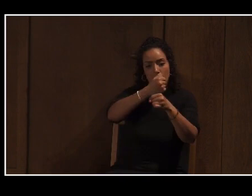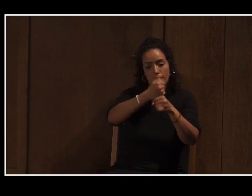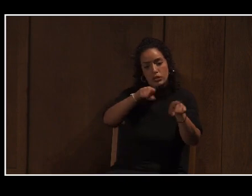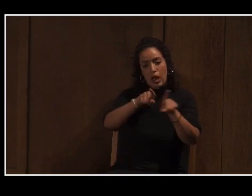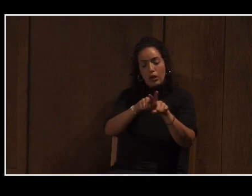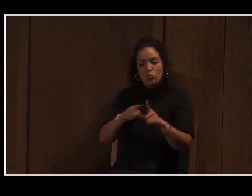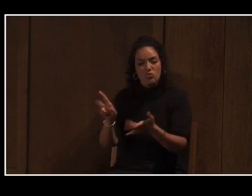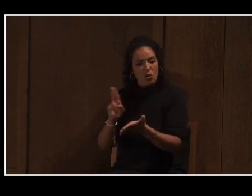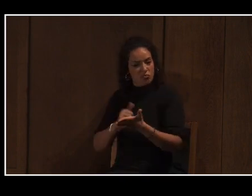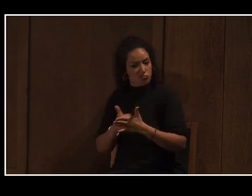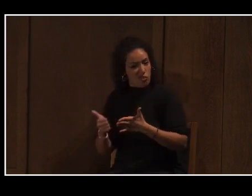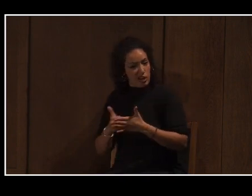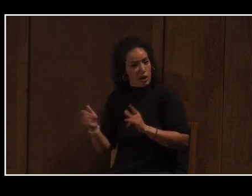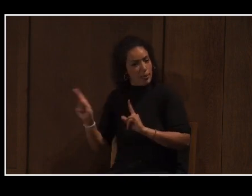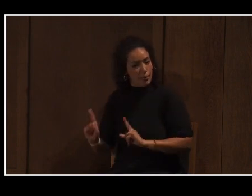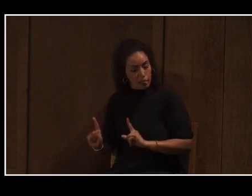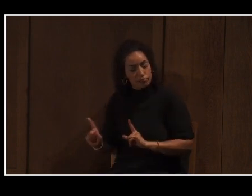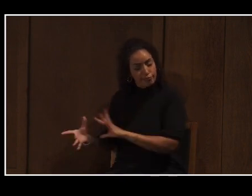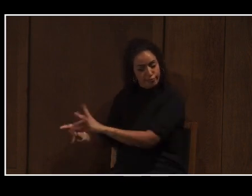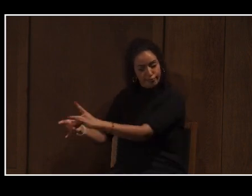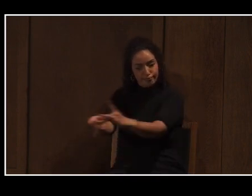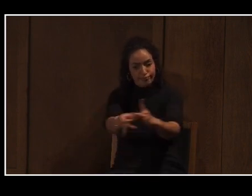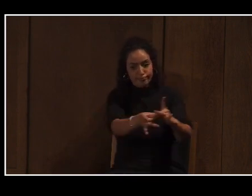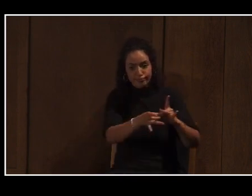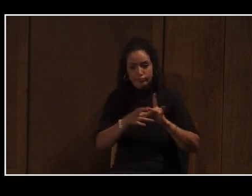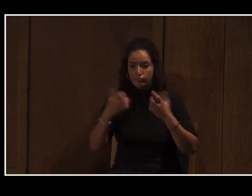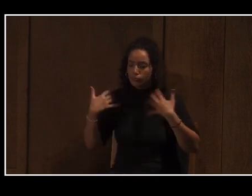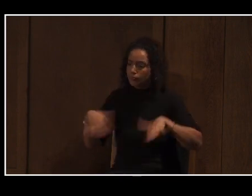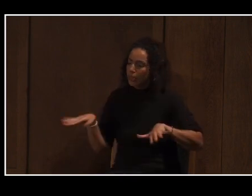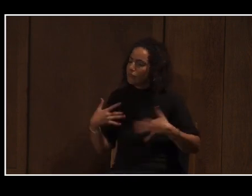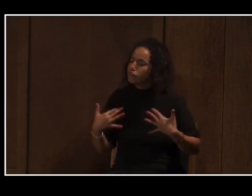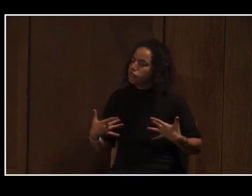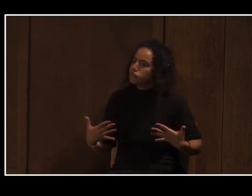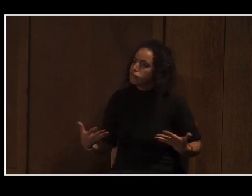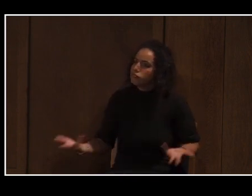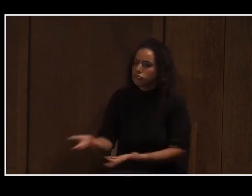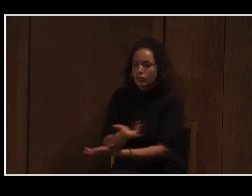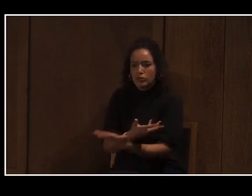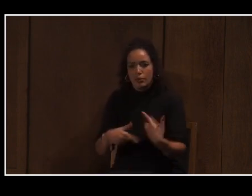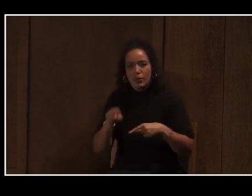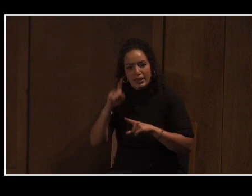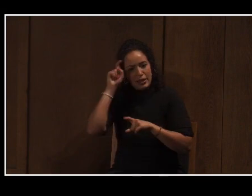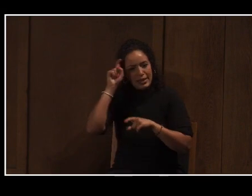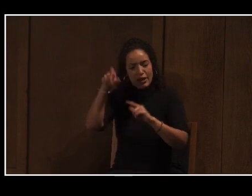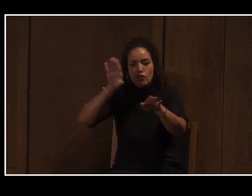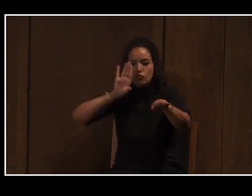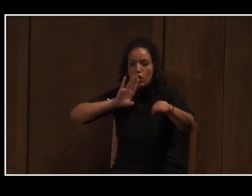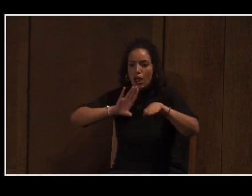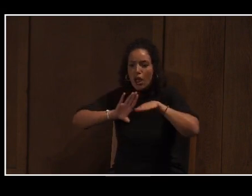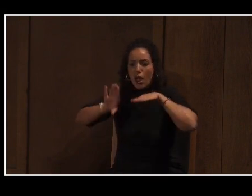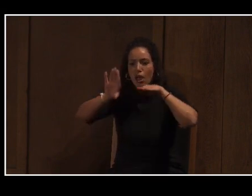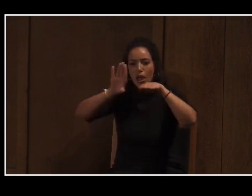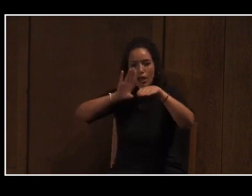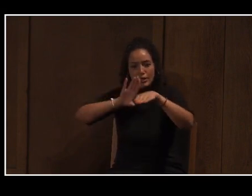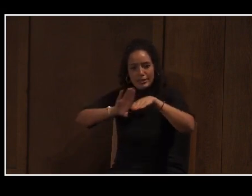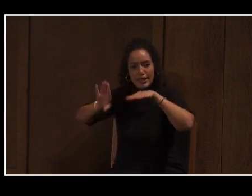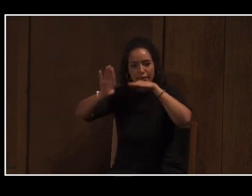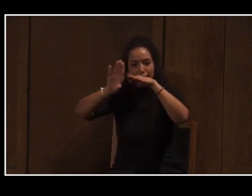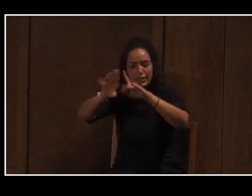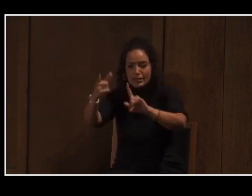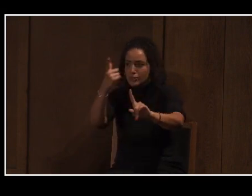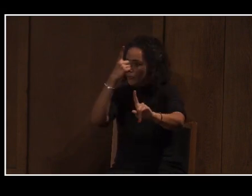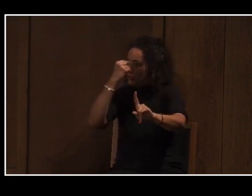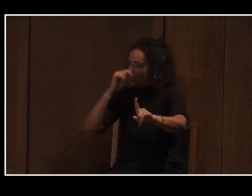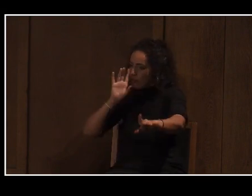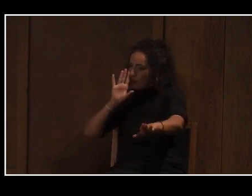believe in, and we've had so many delicious conversations about the idea of rehearsal. Because any of these exercises is a possibility of rehearsal, of